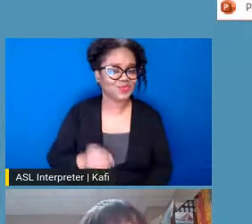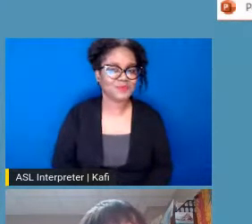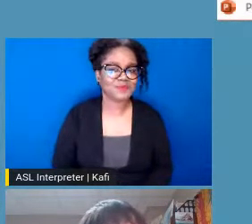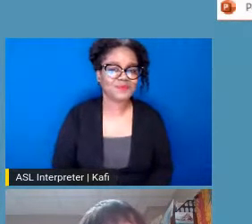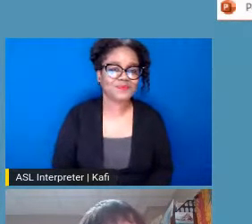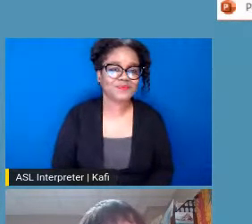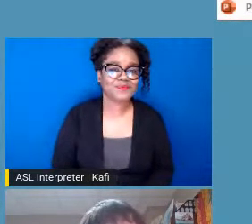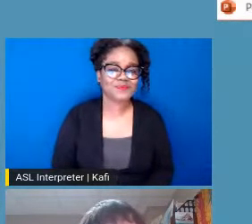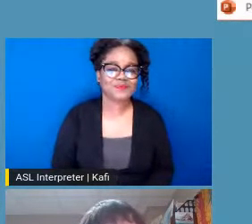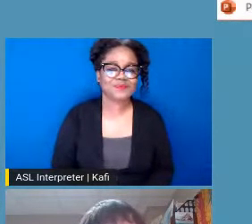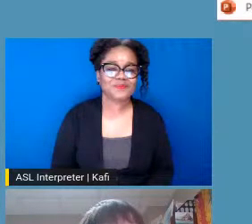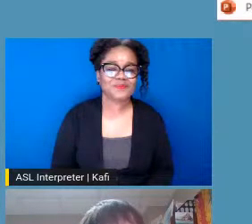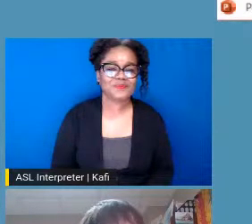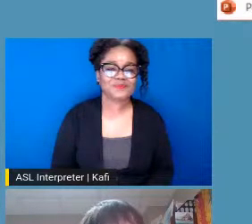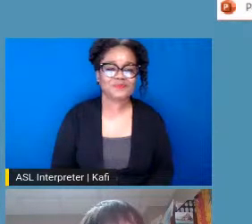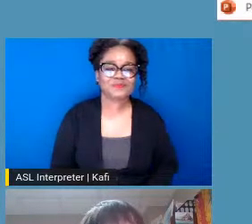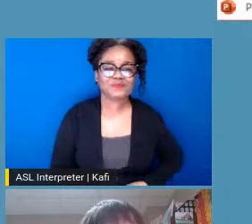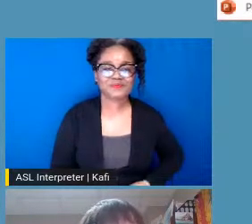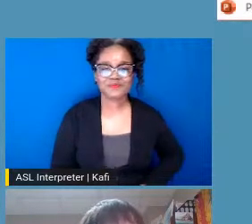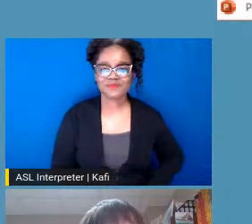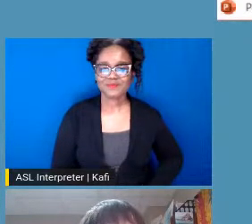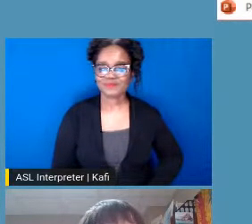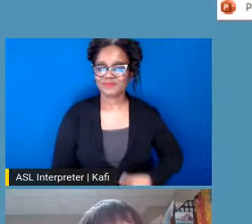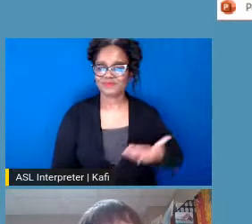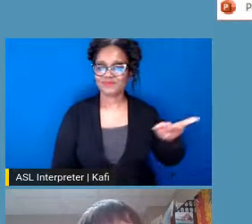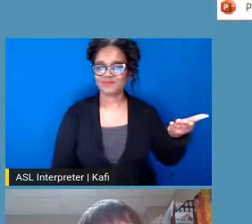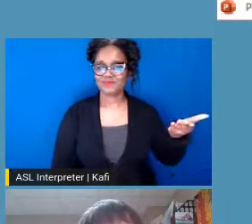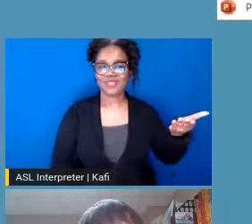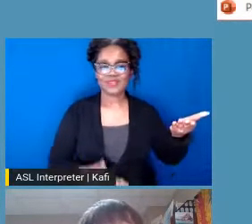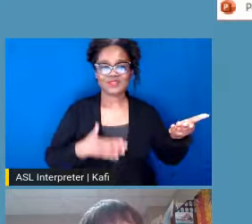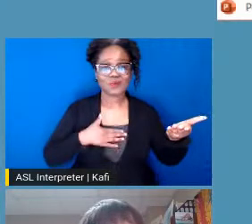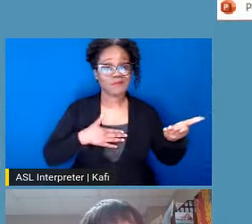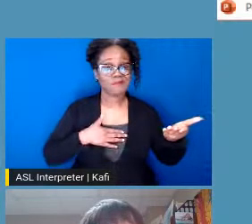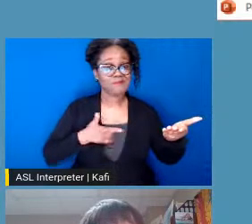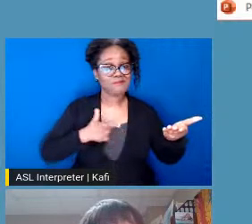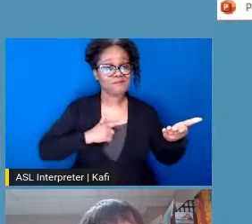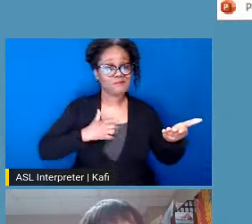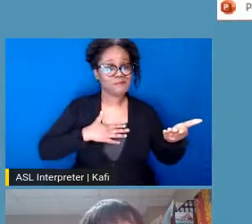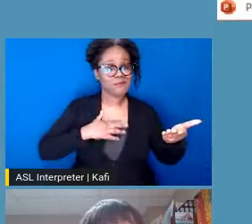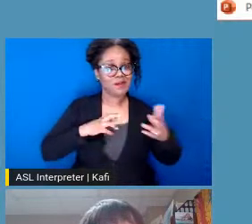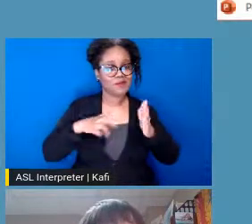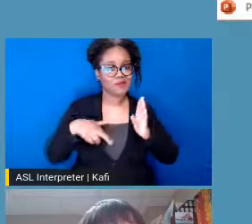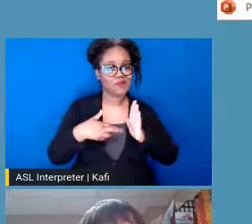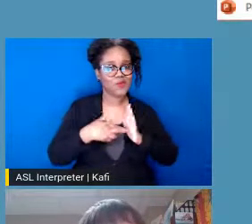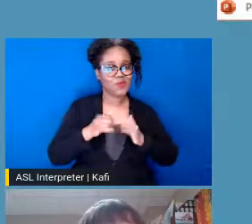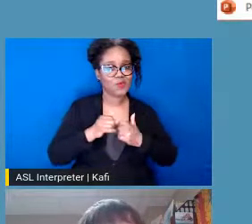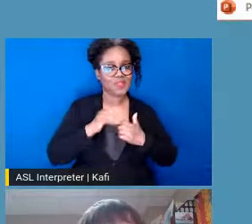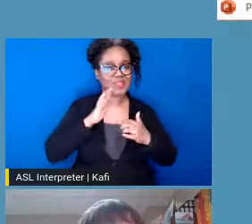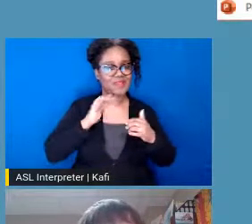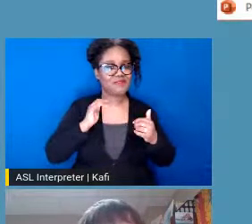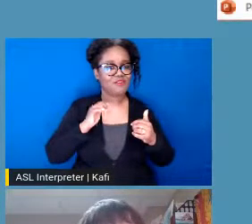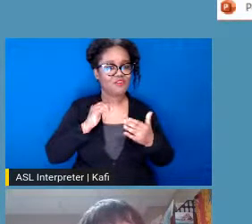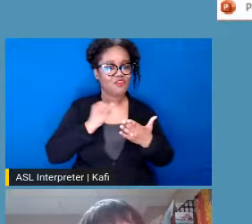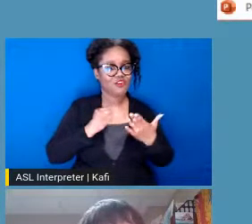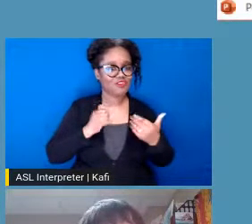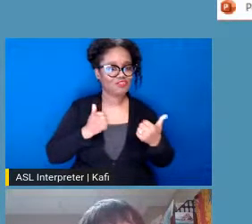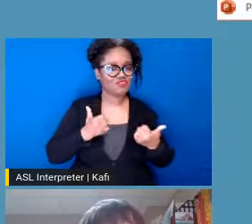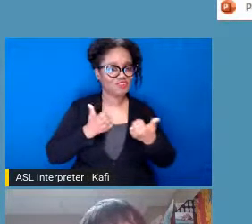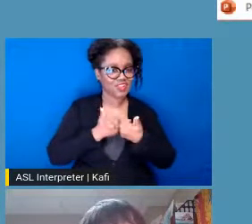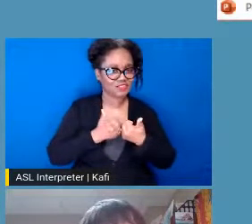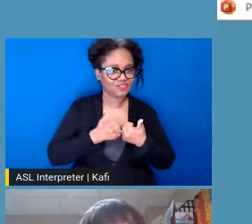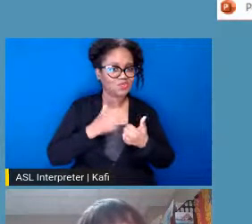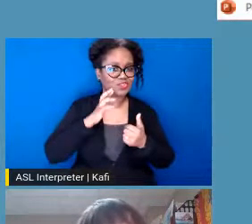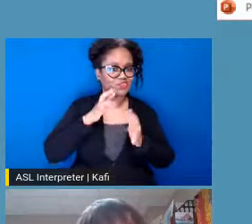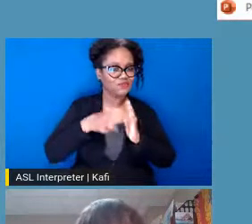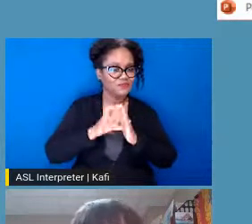So yeah, my role in that art challenge had been to review all those prompts and see if there was anything in the